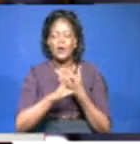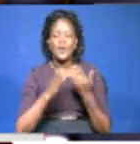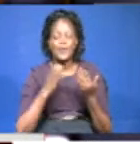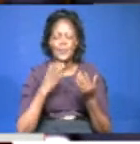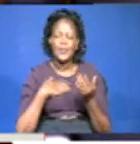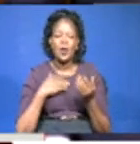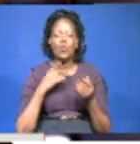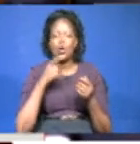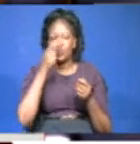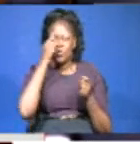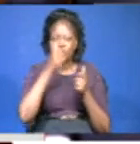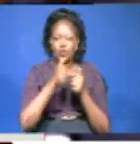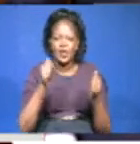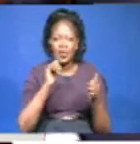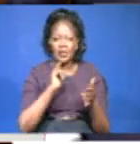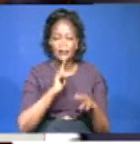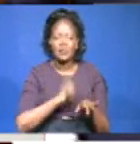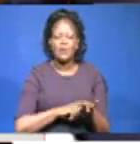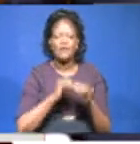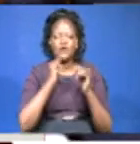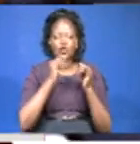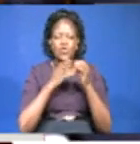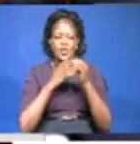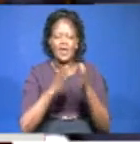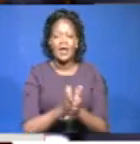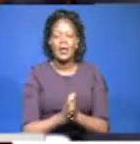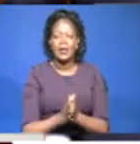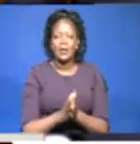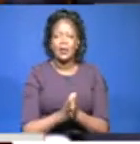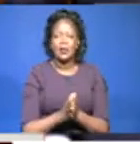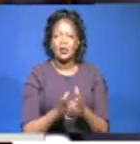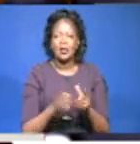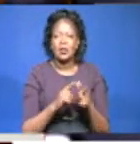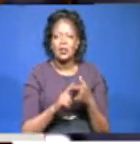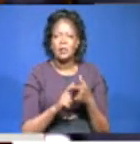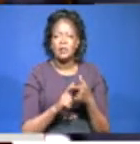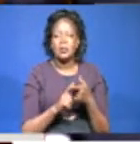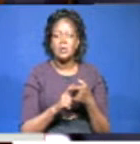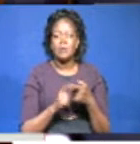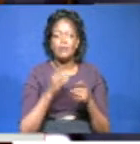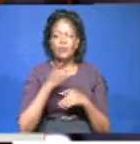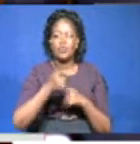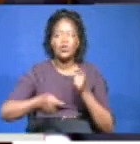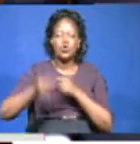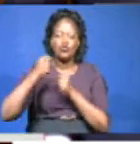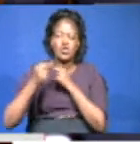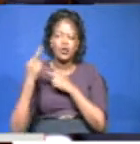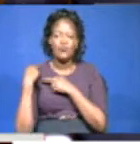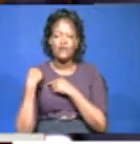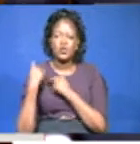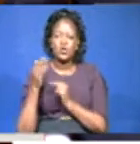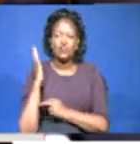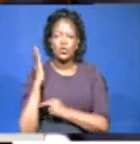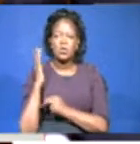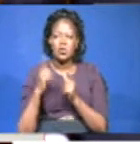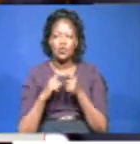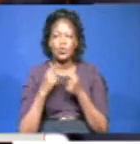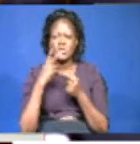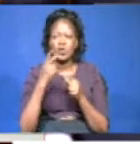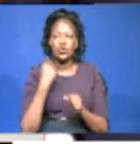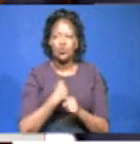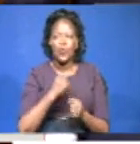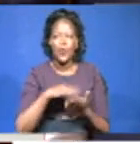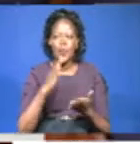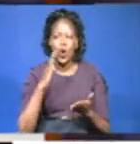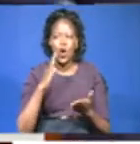a new leader, and their role goes beyond, as I say, the traditional role of security. We'd like to see them do more